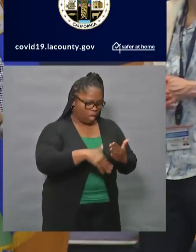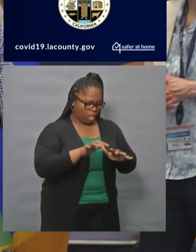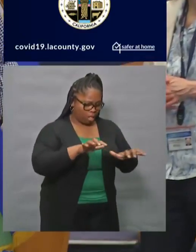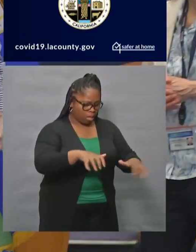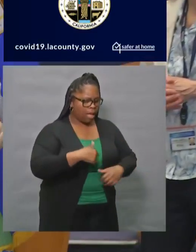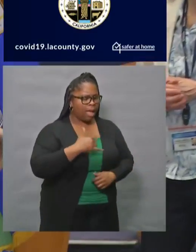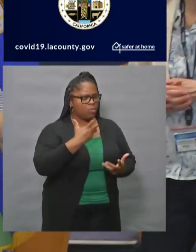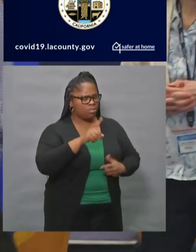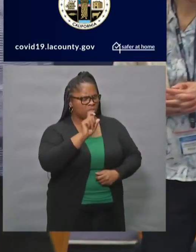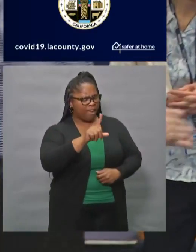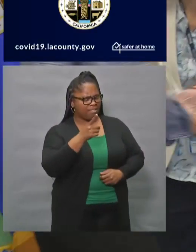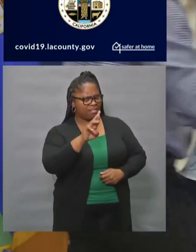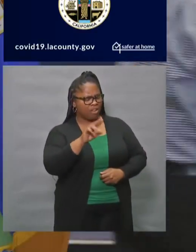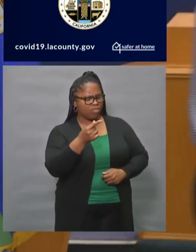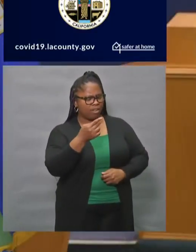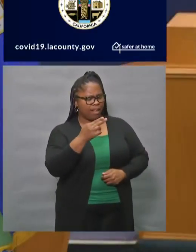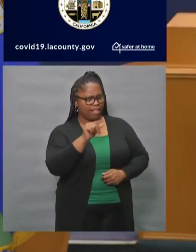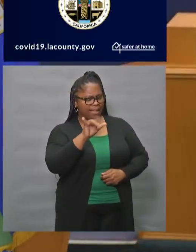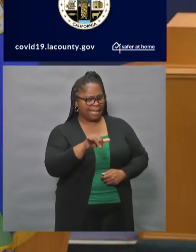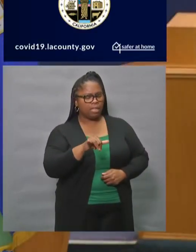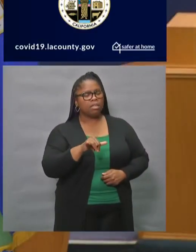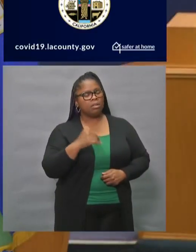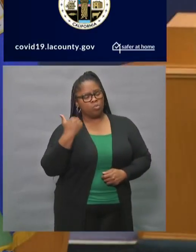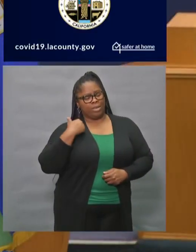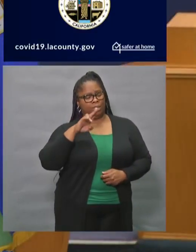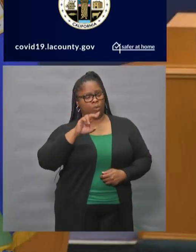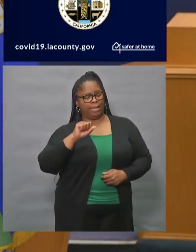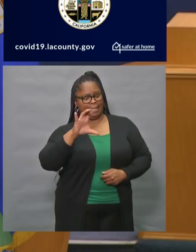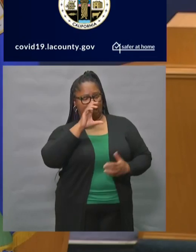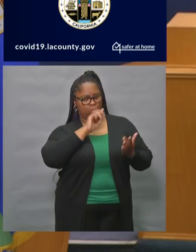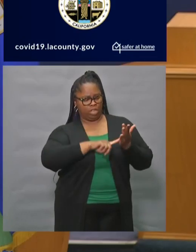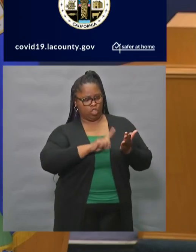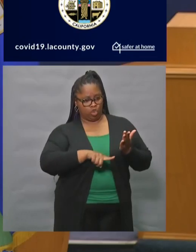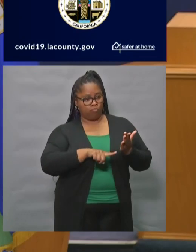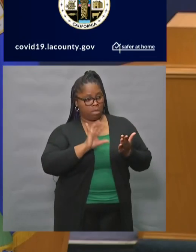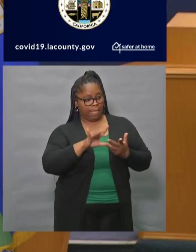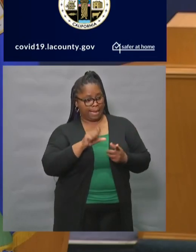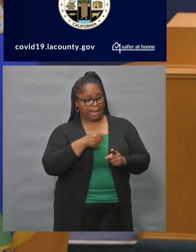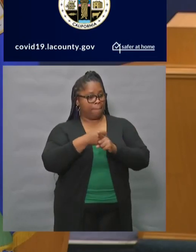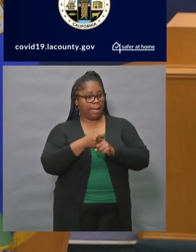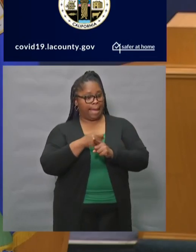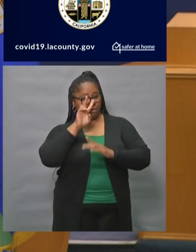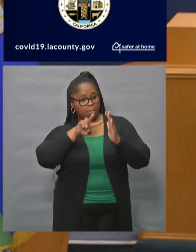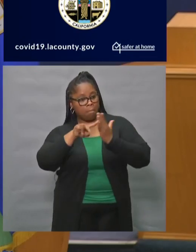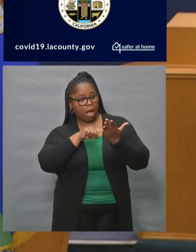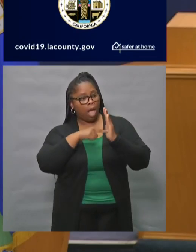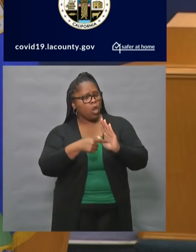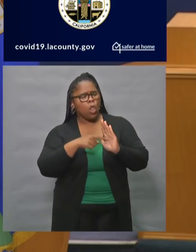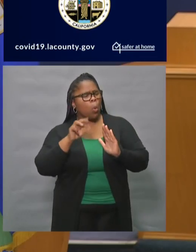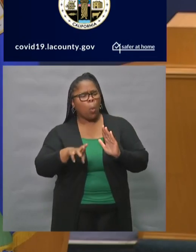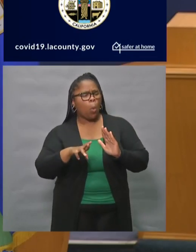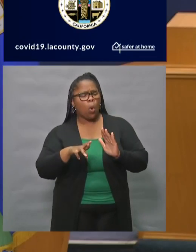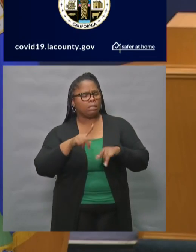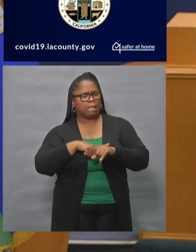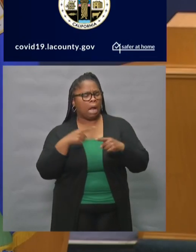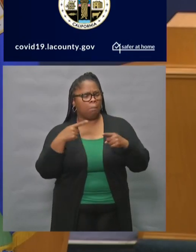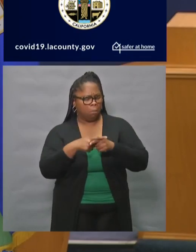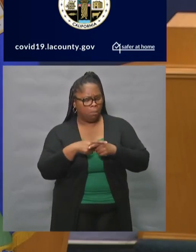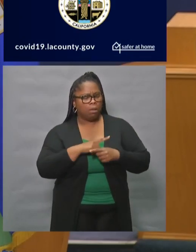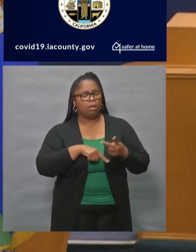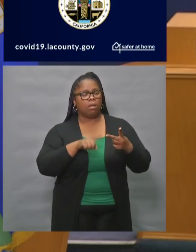Dr. Galli real quick if the USC research that was done recently impacted the modeling, or was that too late? What's the timeline there?